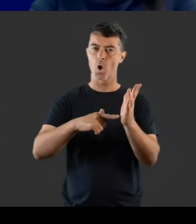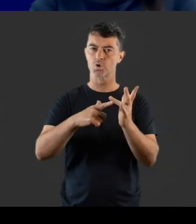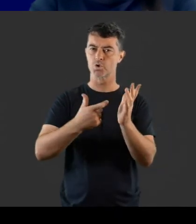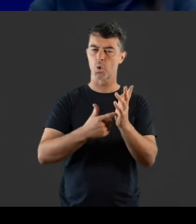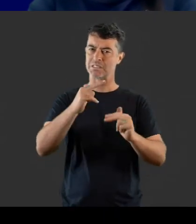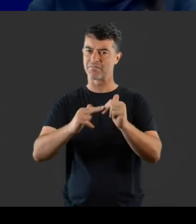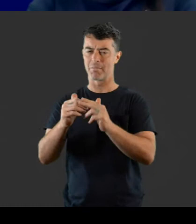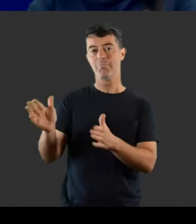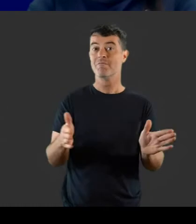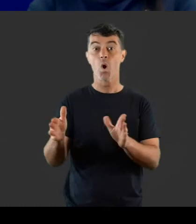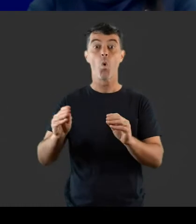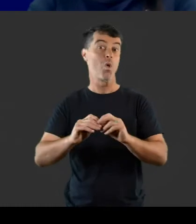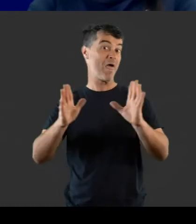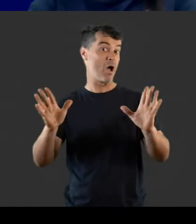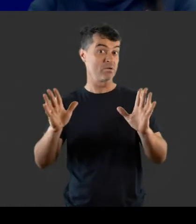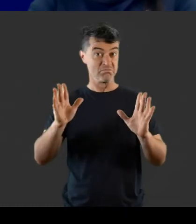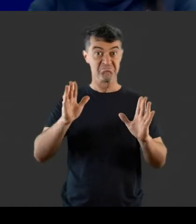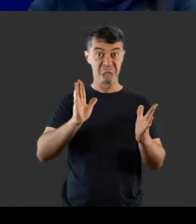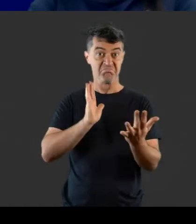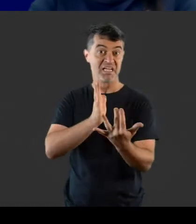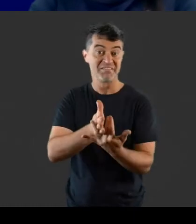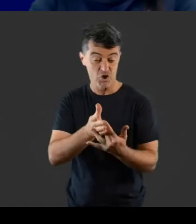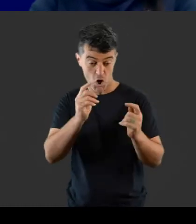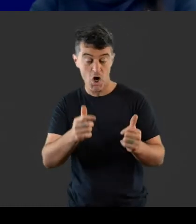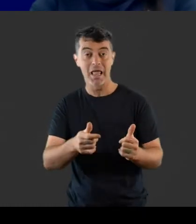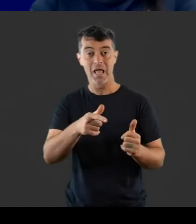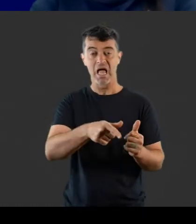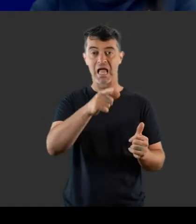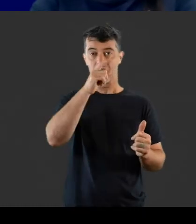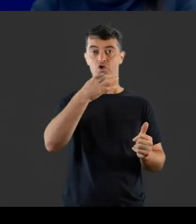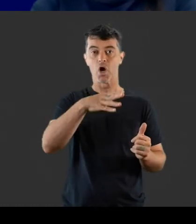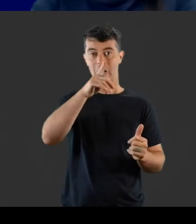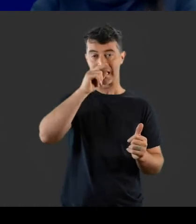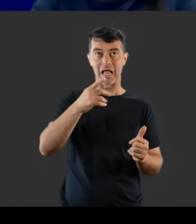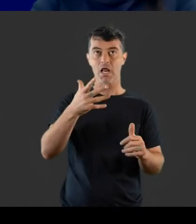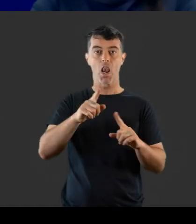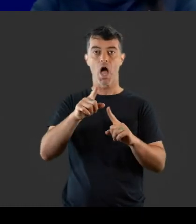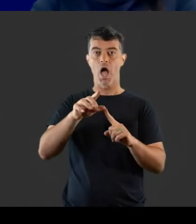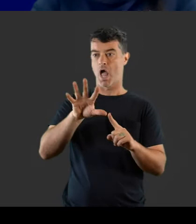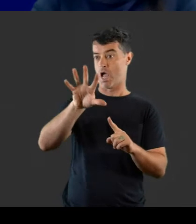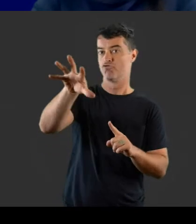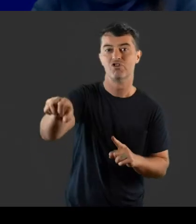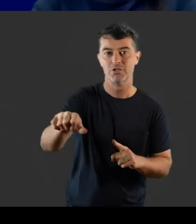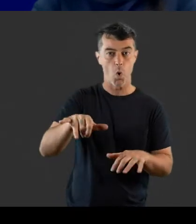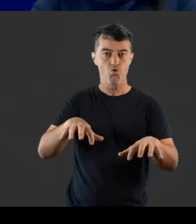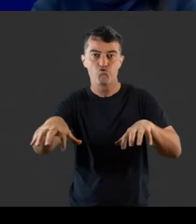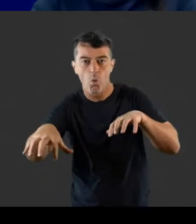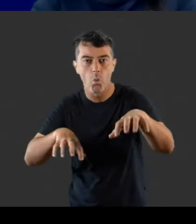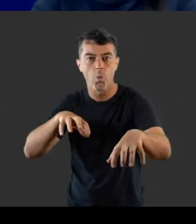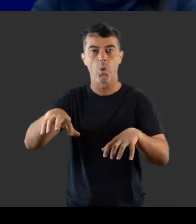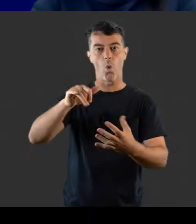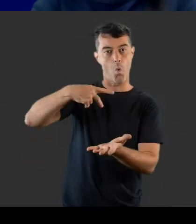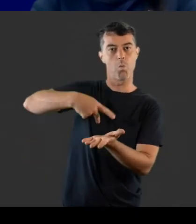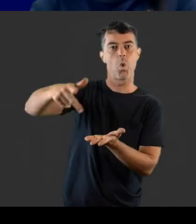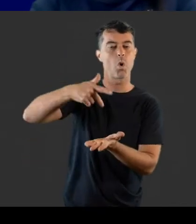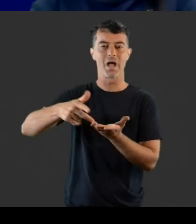development. Without early intervention, a child may be delayed in reaching, crawling, and